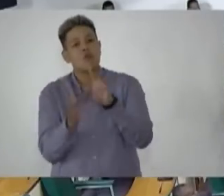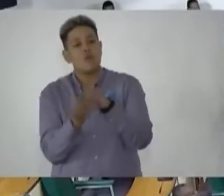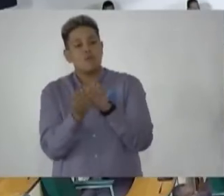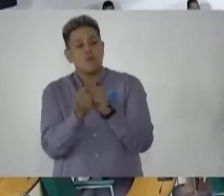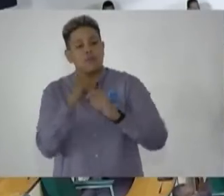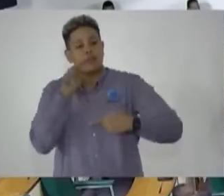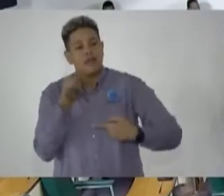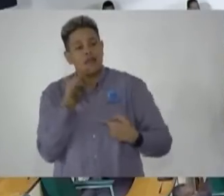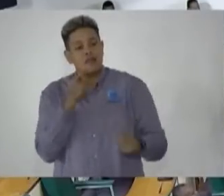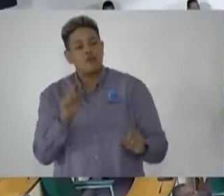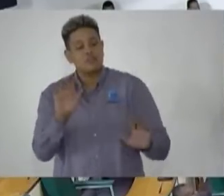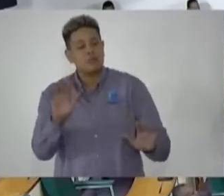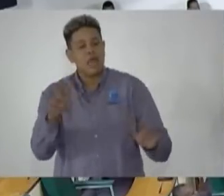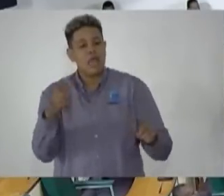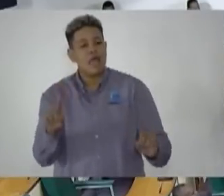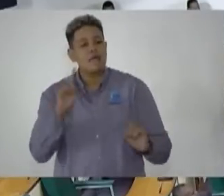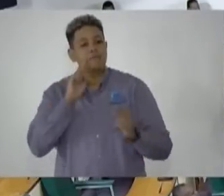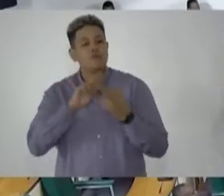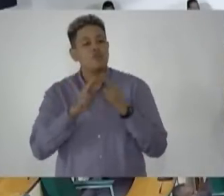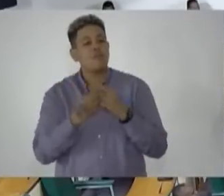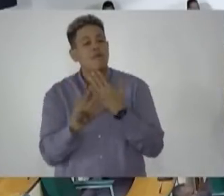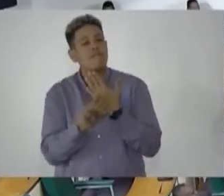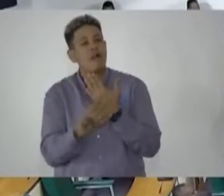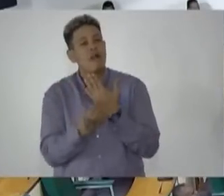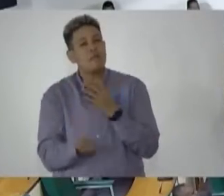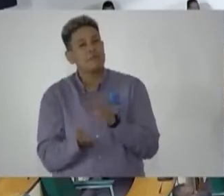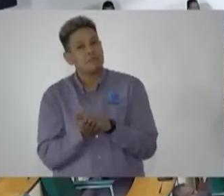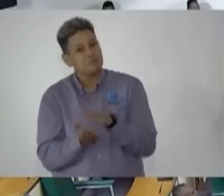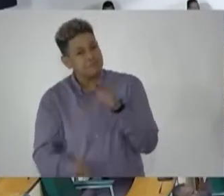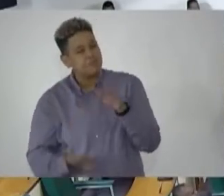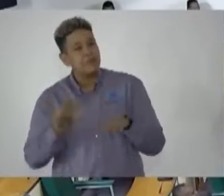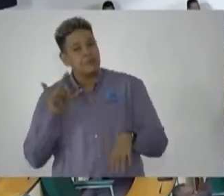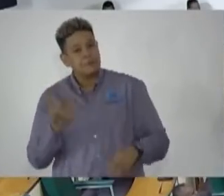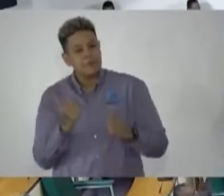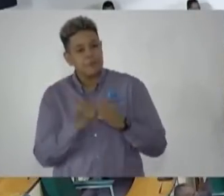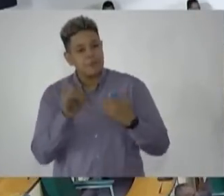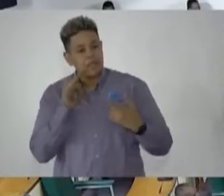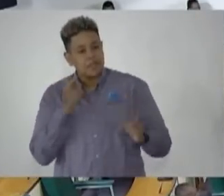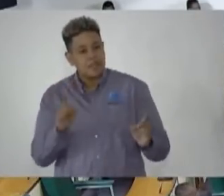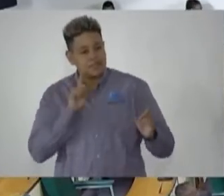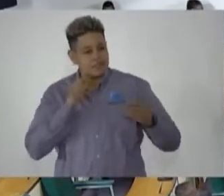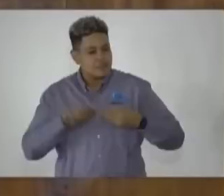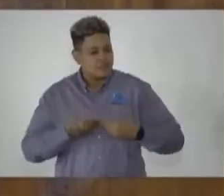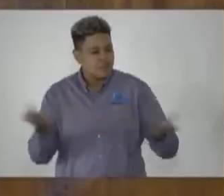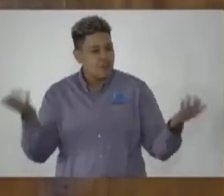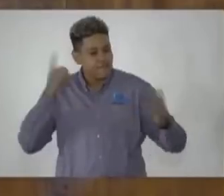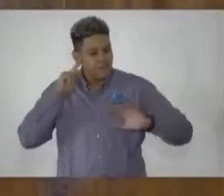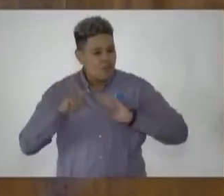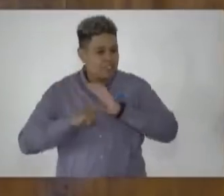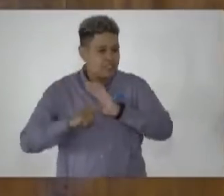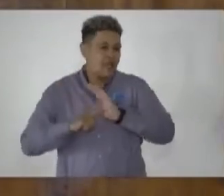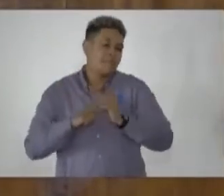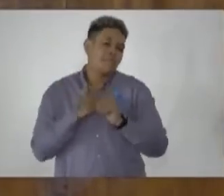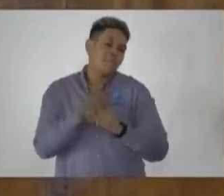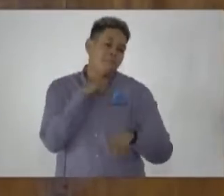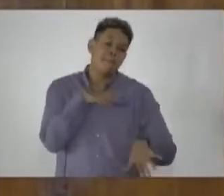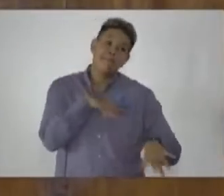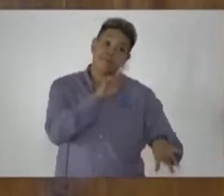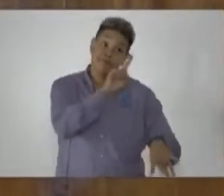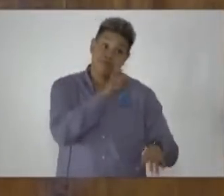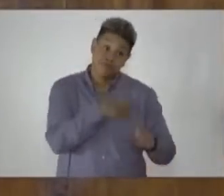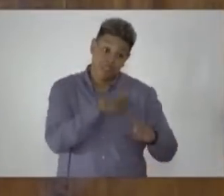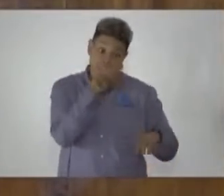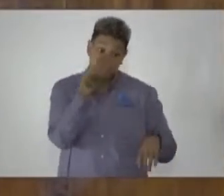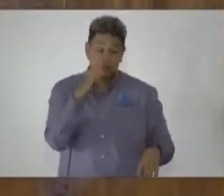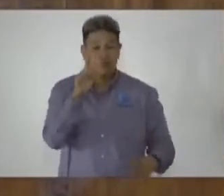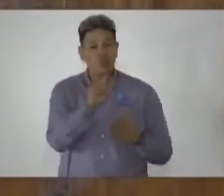announcement the number of copies that are circulated. For example, just picking one out of the blue,